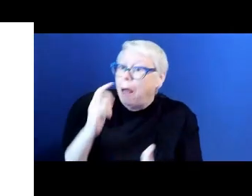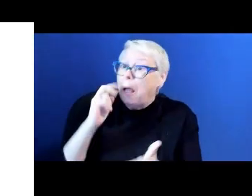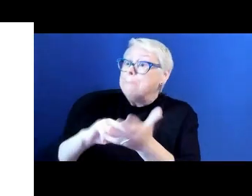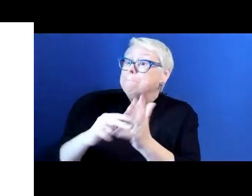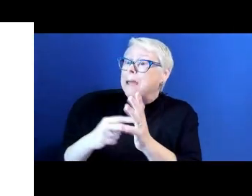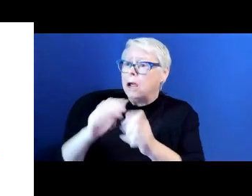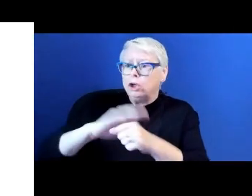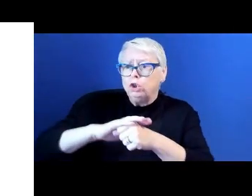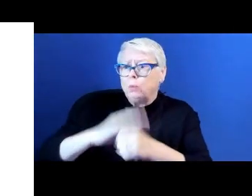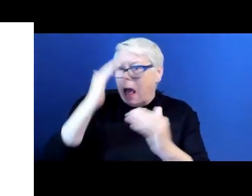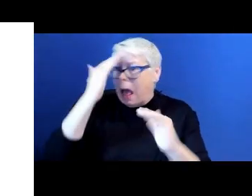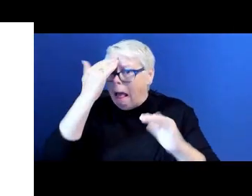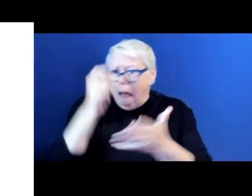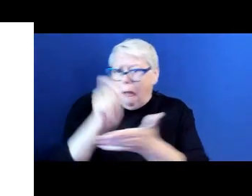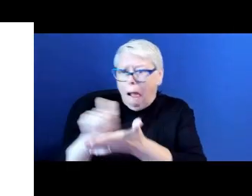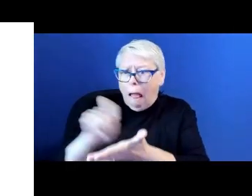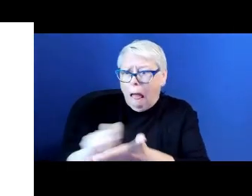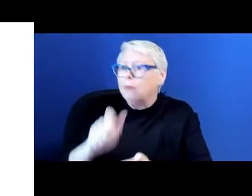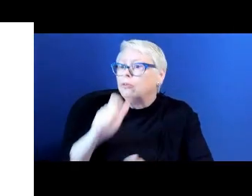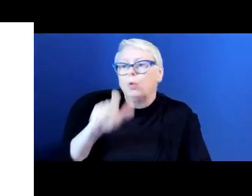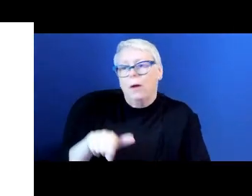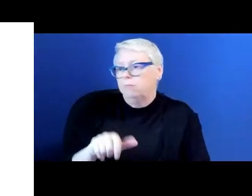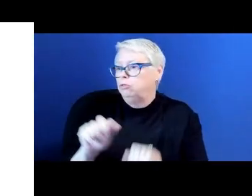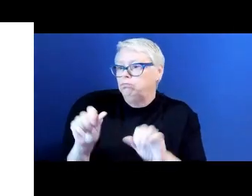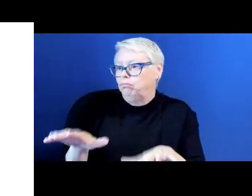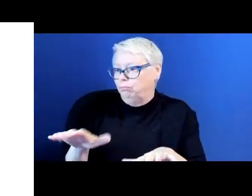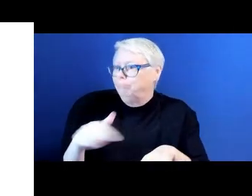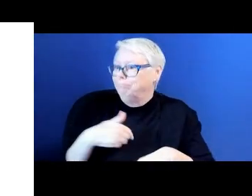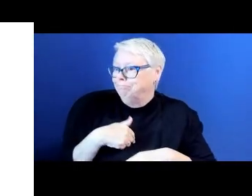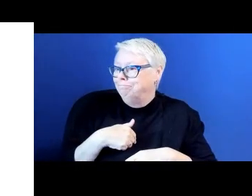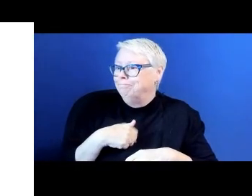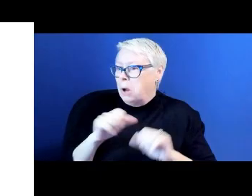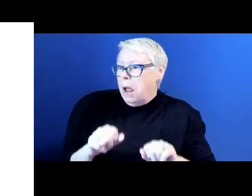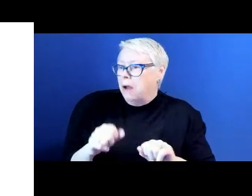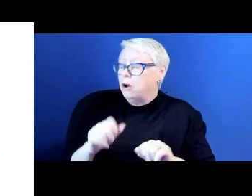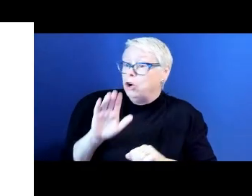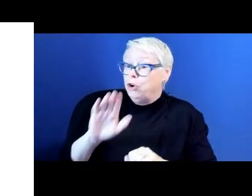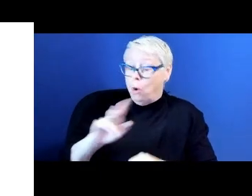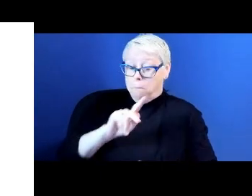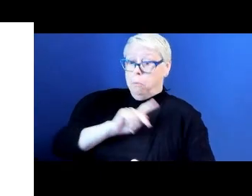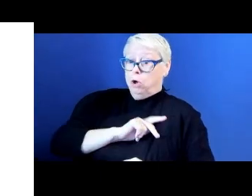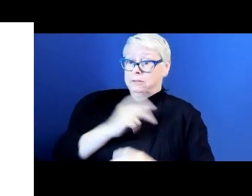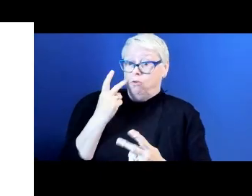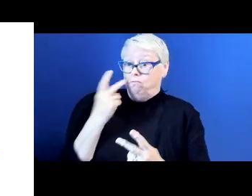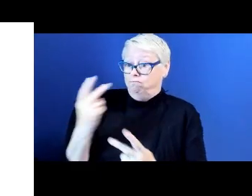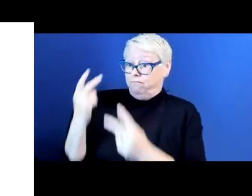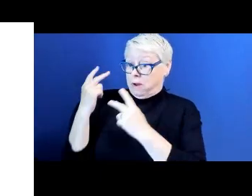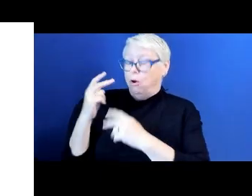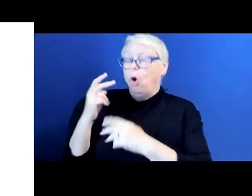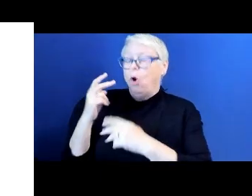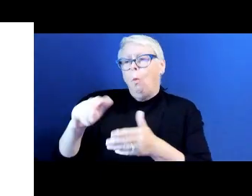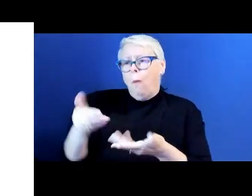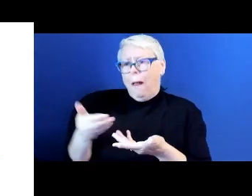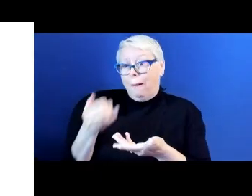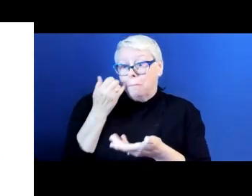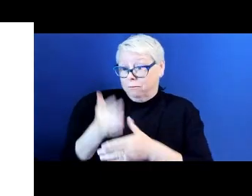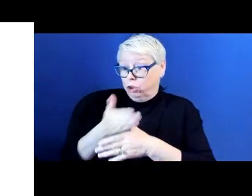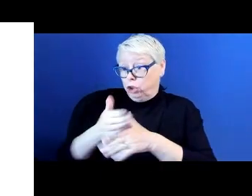about taking too much notes, except that your personal reflections would be always welcomed if you would like